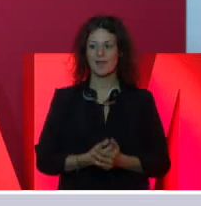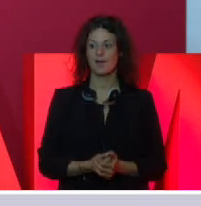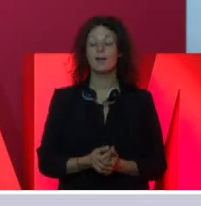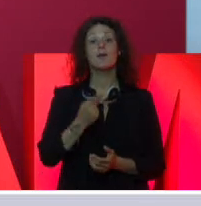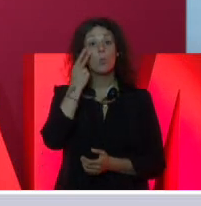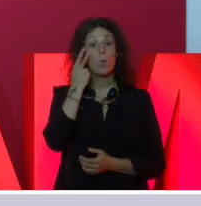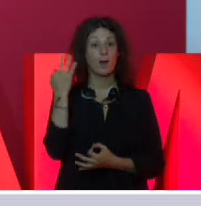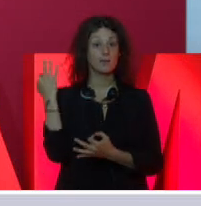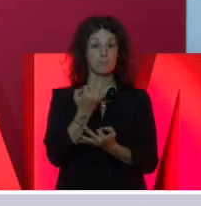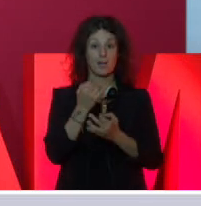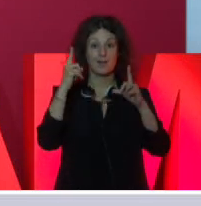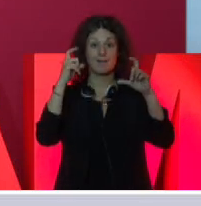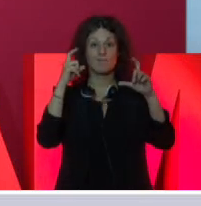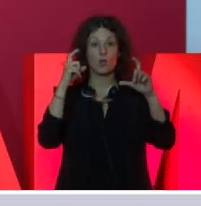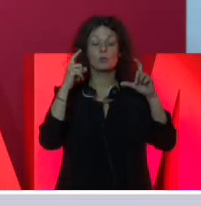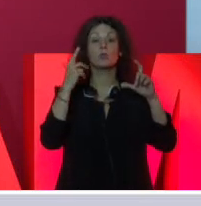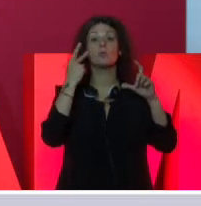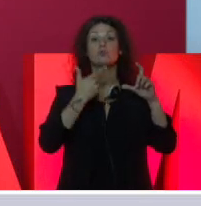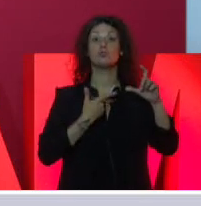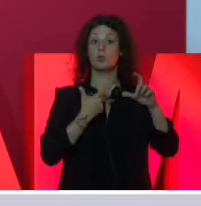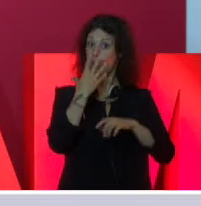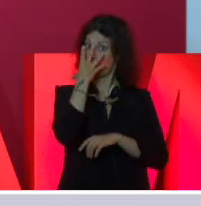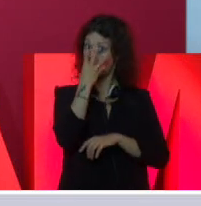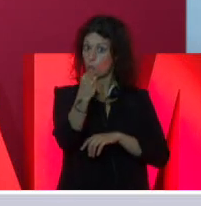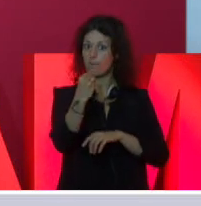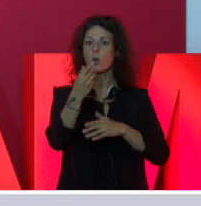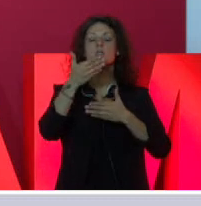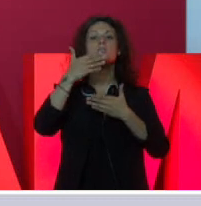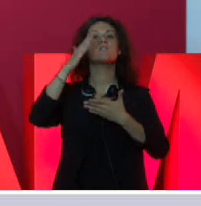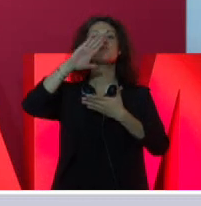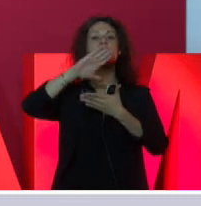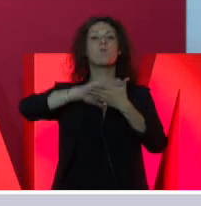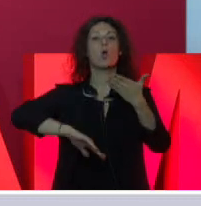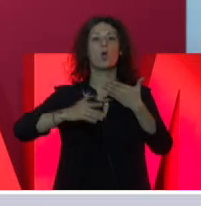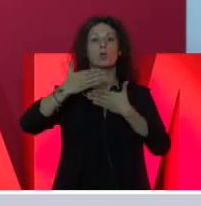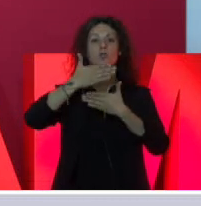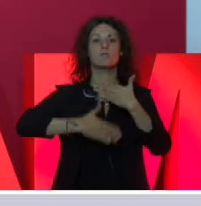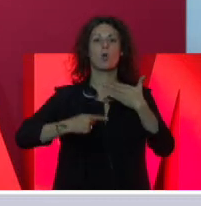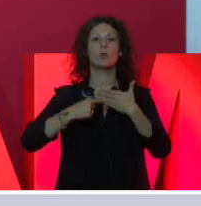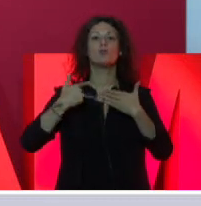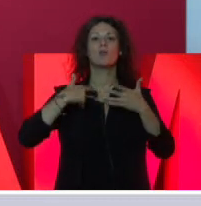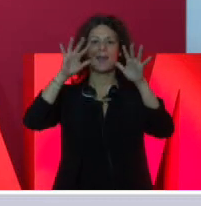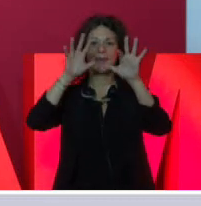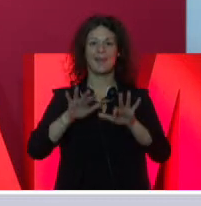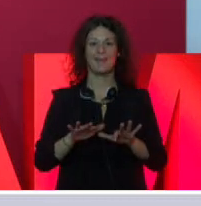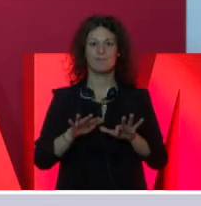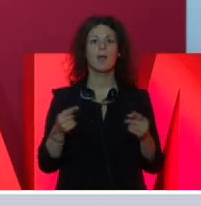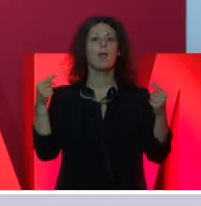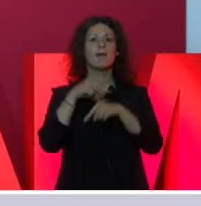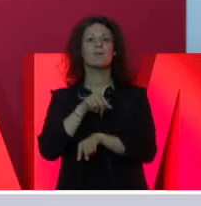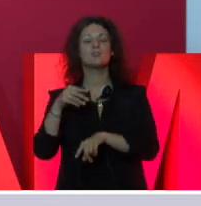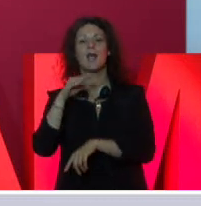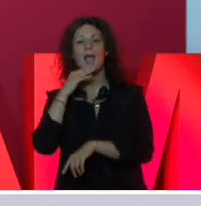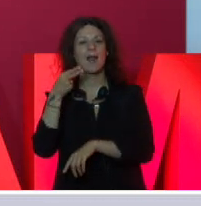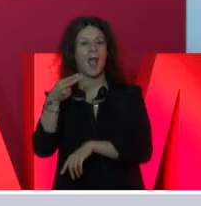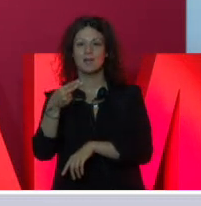of the pictures of wolves have been taken in the winter with snow in the